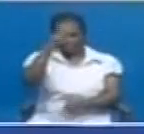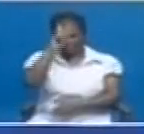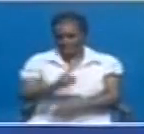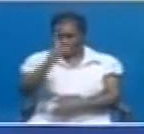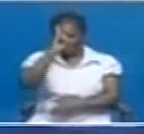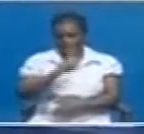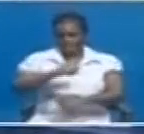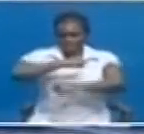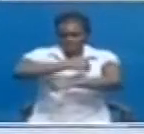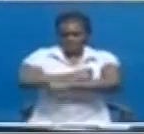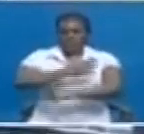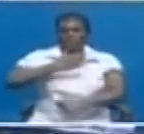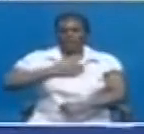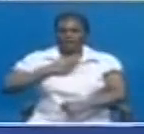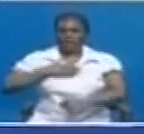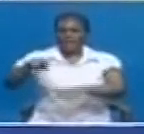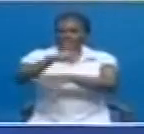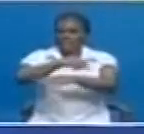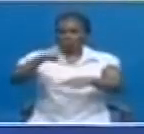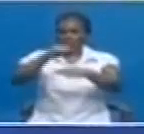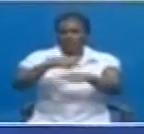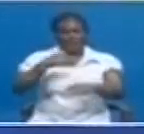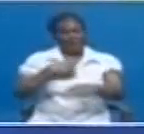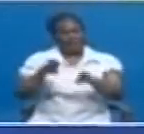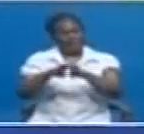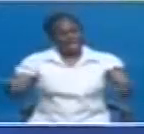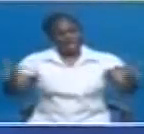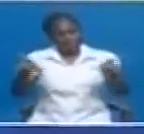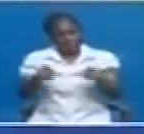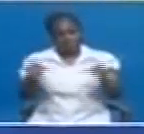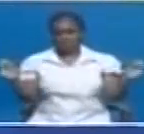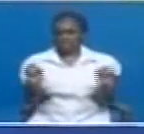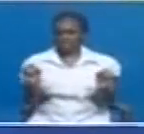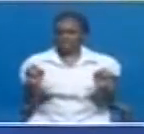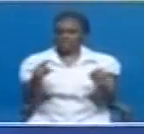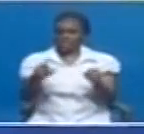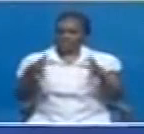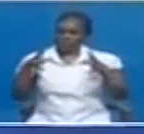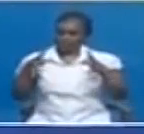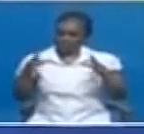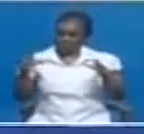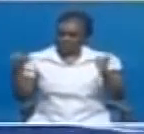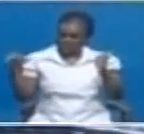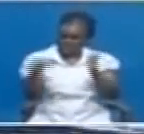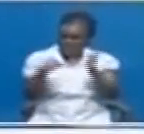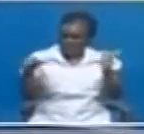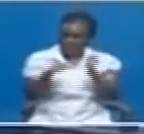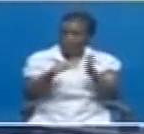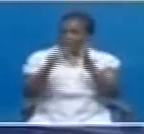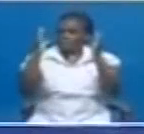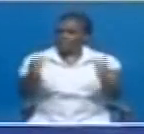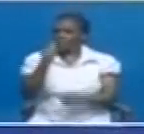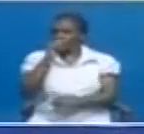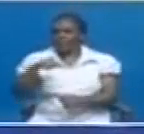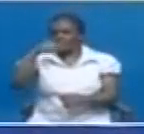Our schools, nationally, they don't have land title deeds, and it is posing a very big danger to